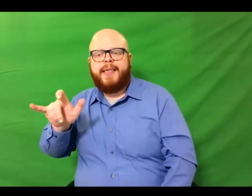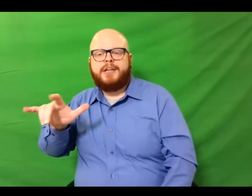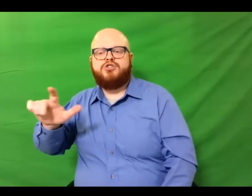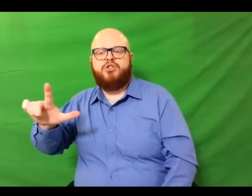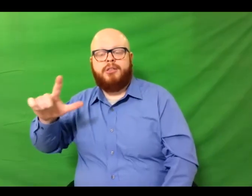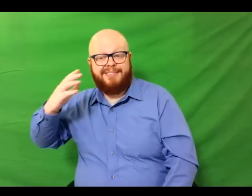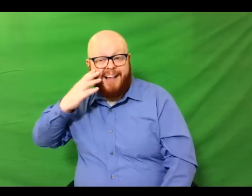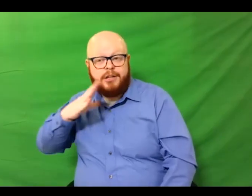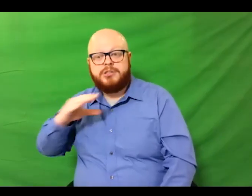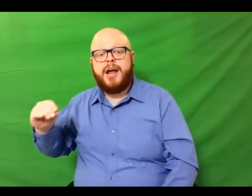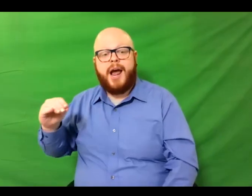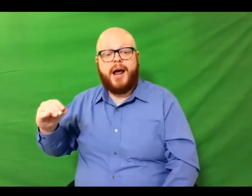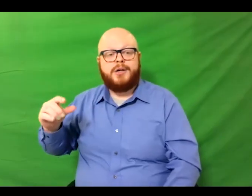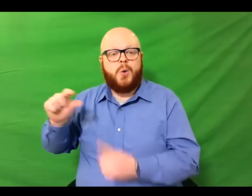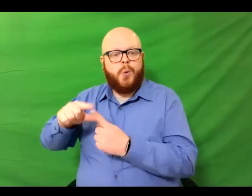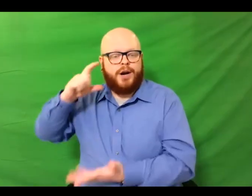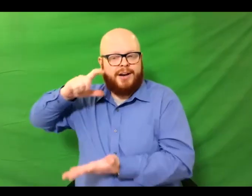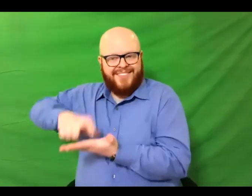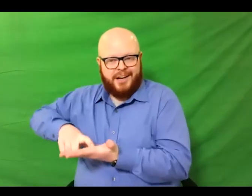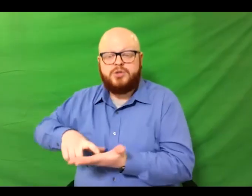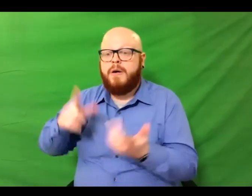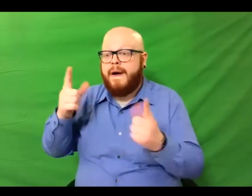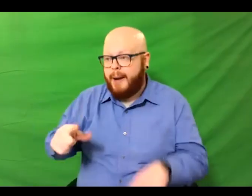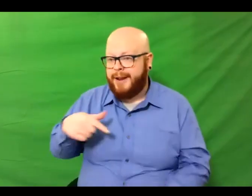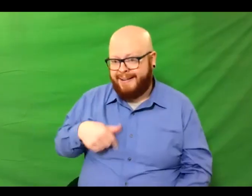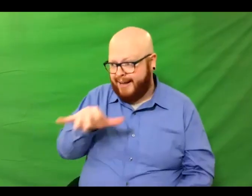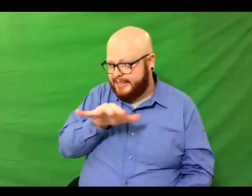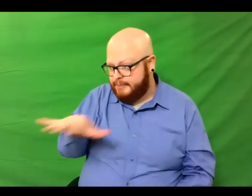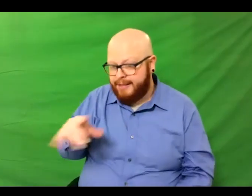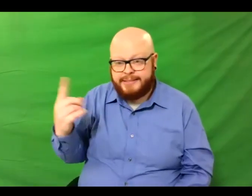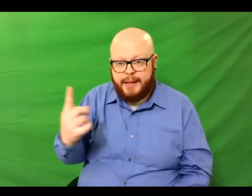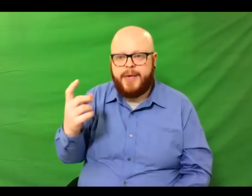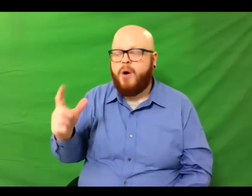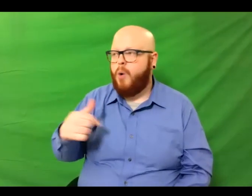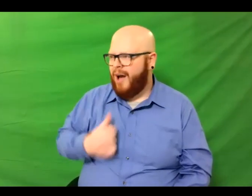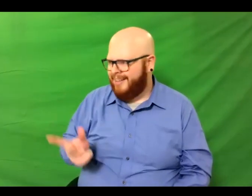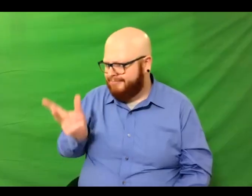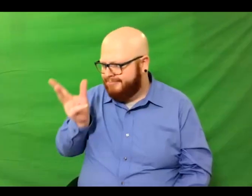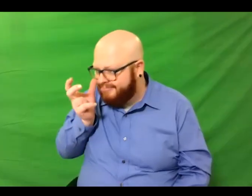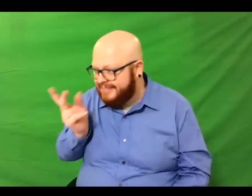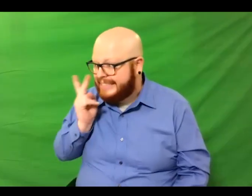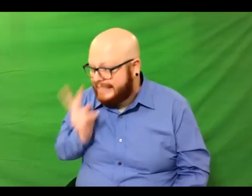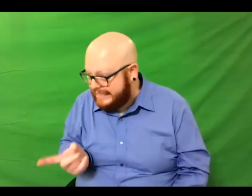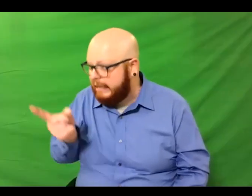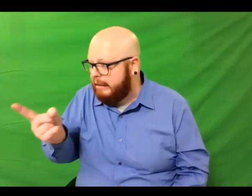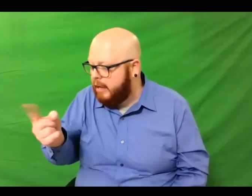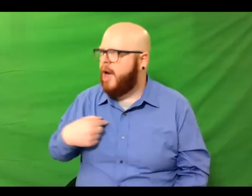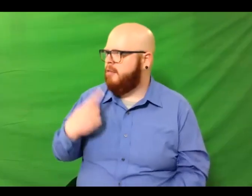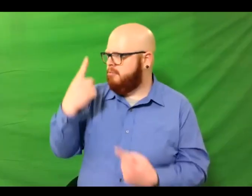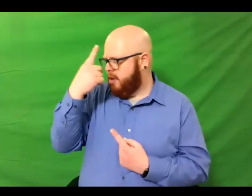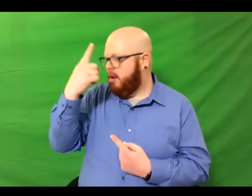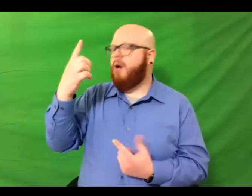spell something or I see it and I think about it, now I have access to that word or that meaning.